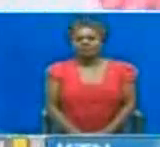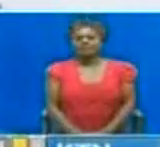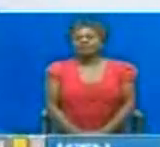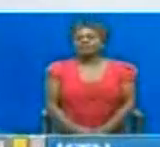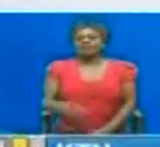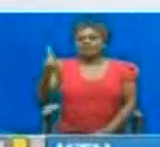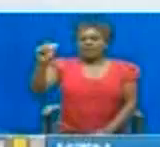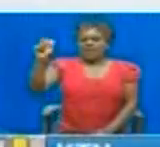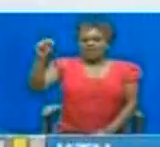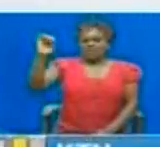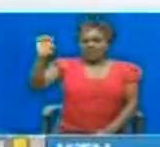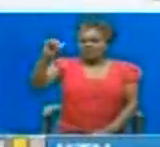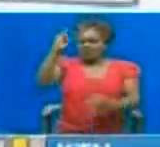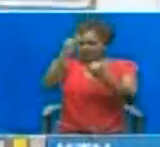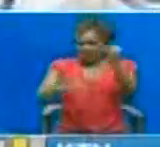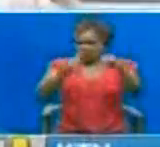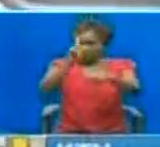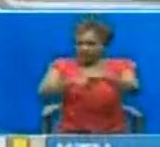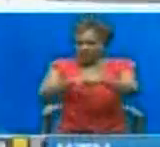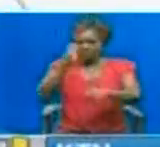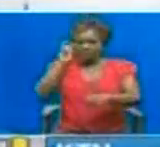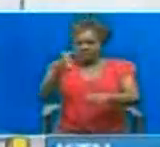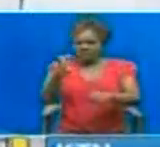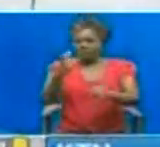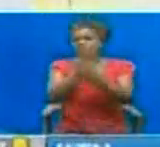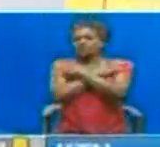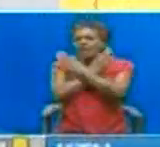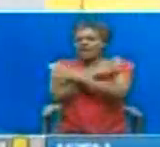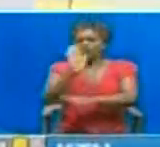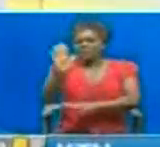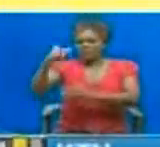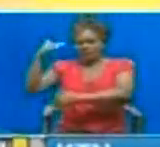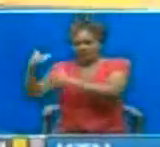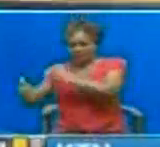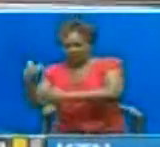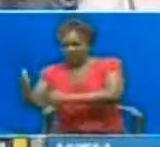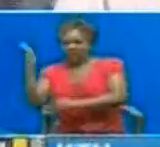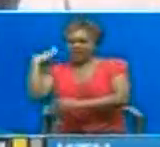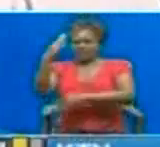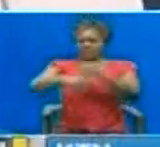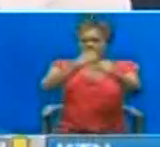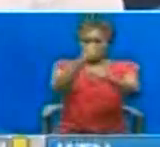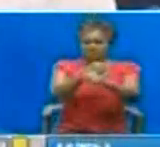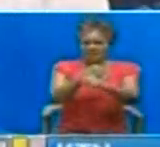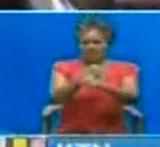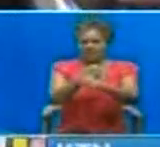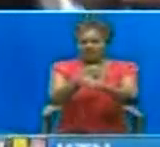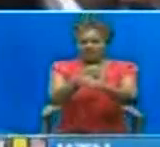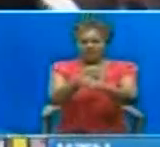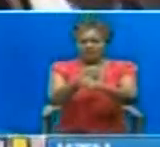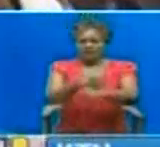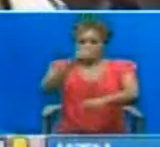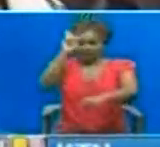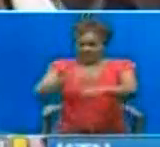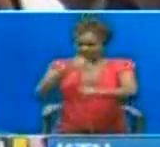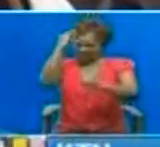Daniel Katana says the last time he saw his colleague, friend and neighbor was last year in Chevakali. Asa mara